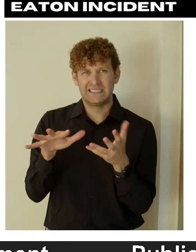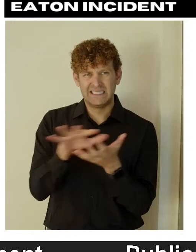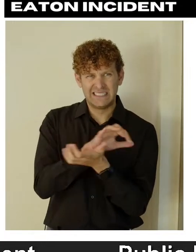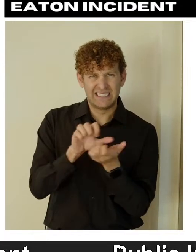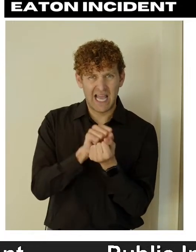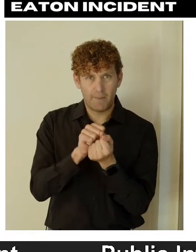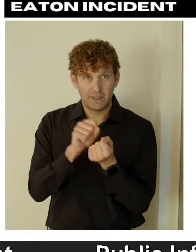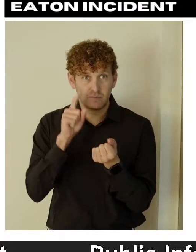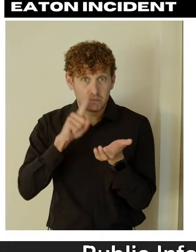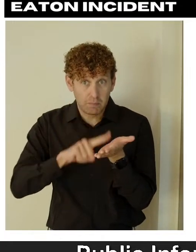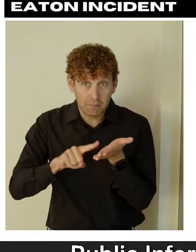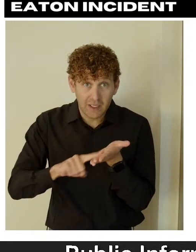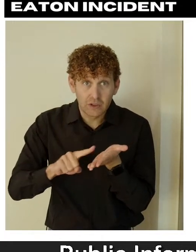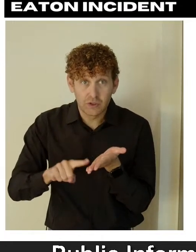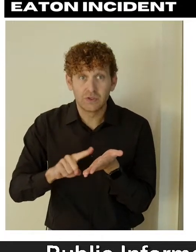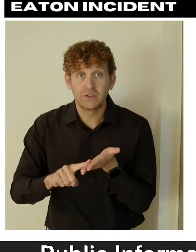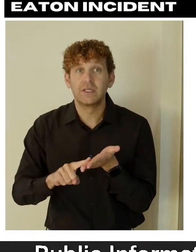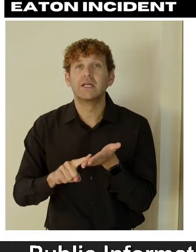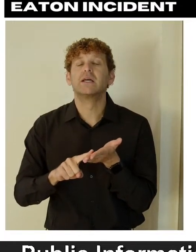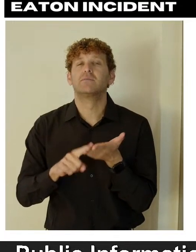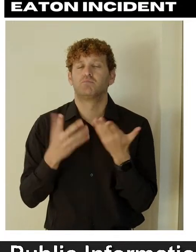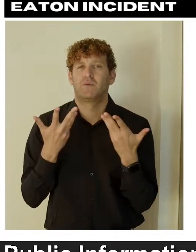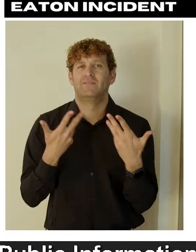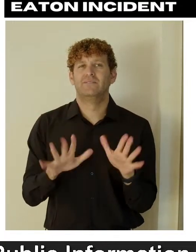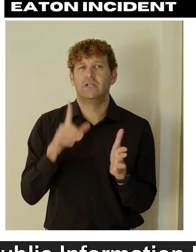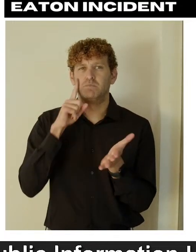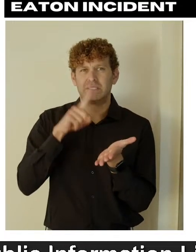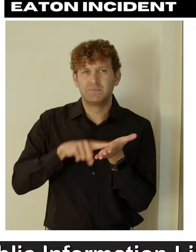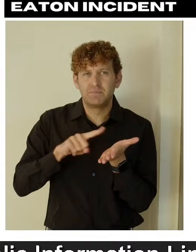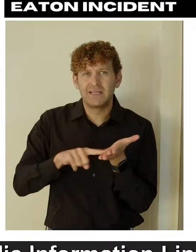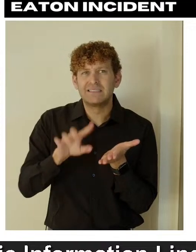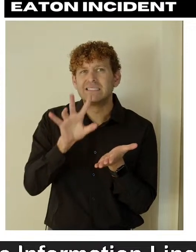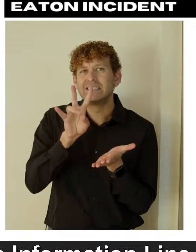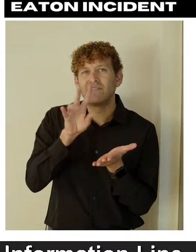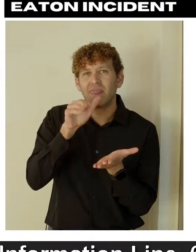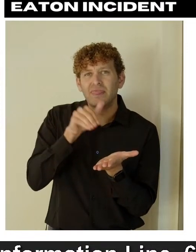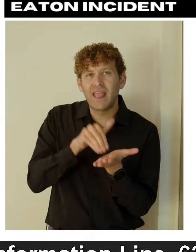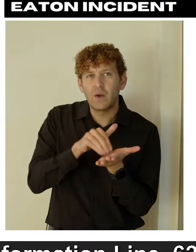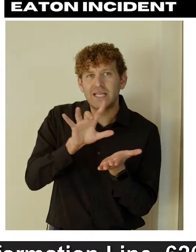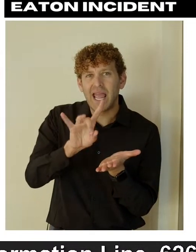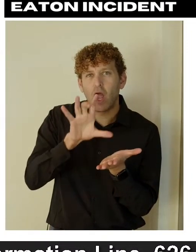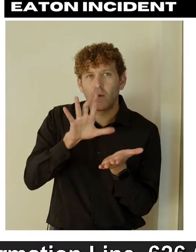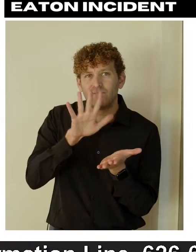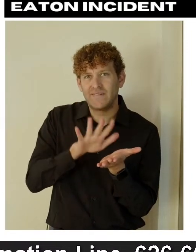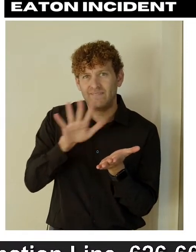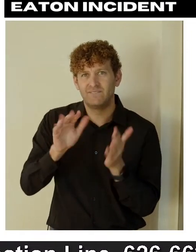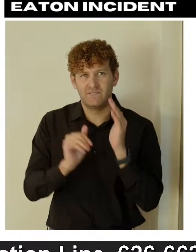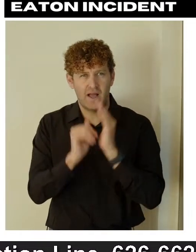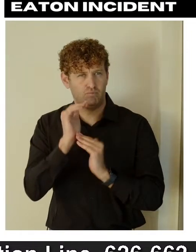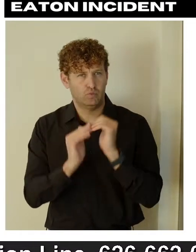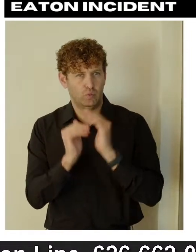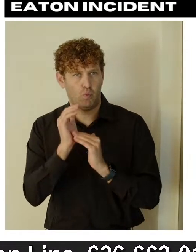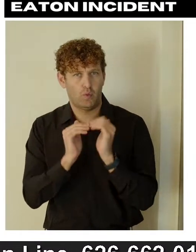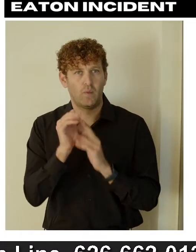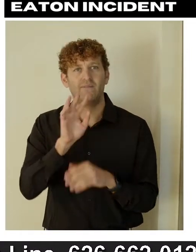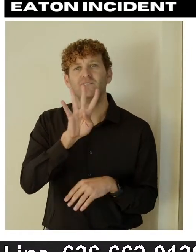in the fire, we've inspected 7,855 structures and are 40% complete within the fire